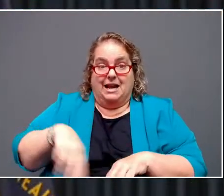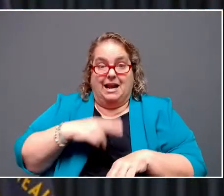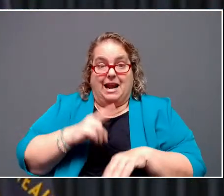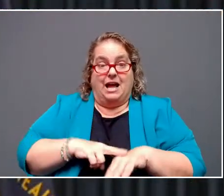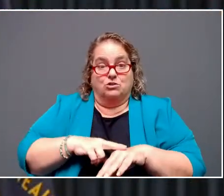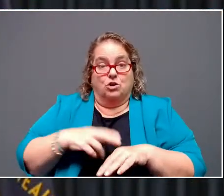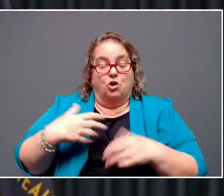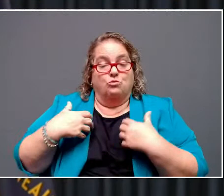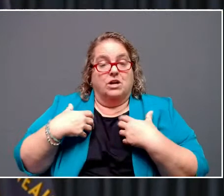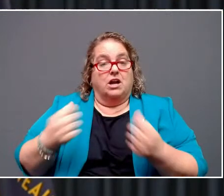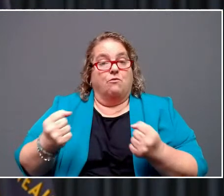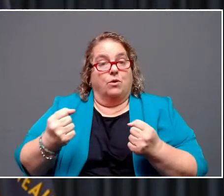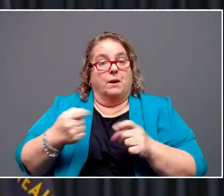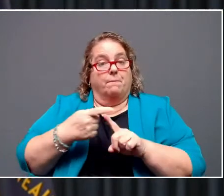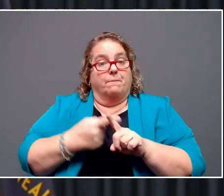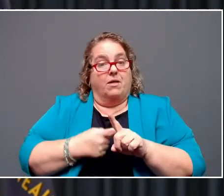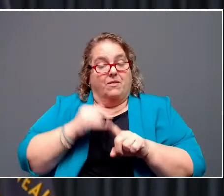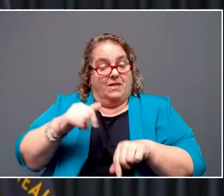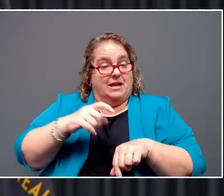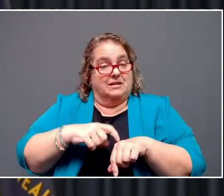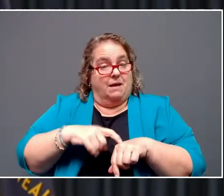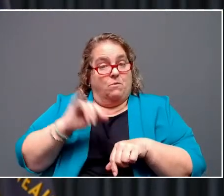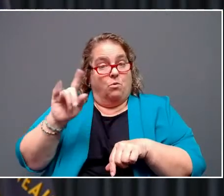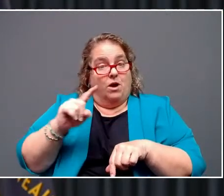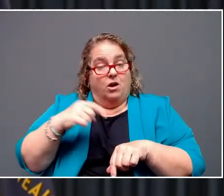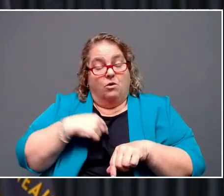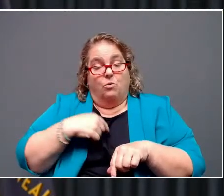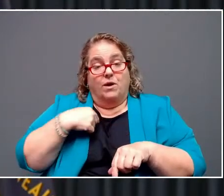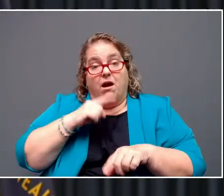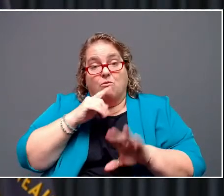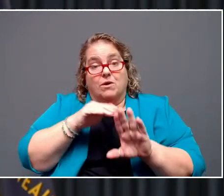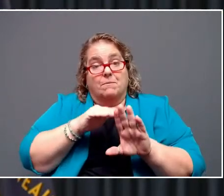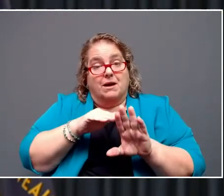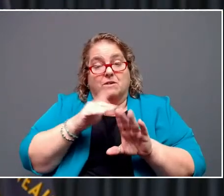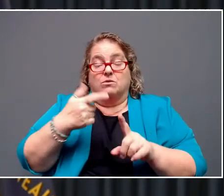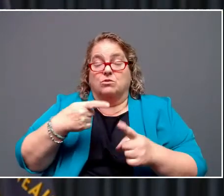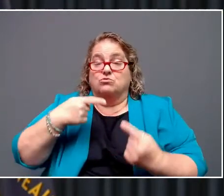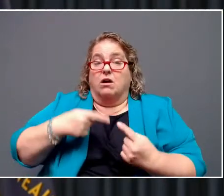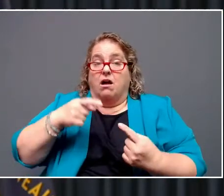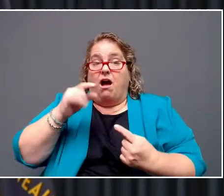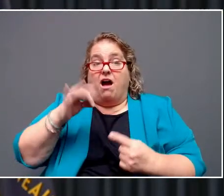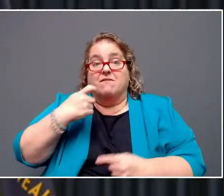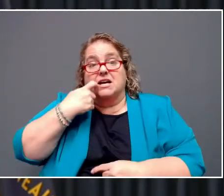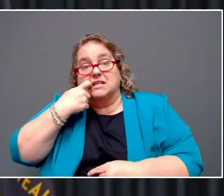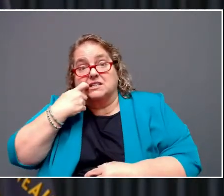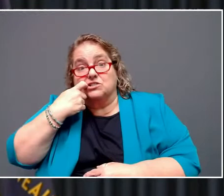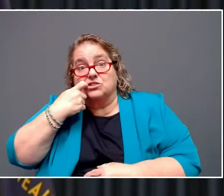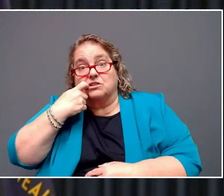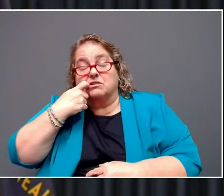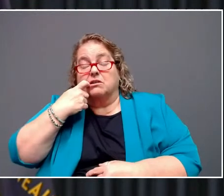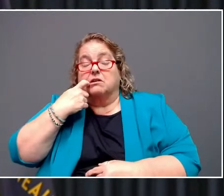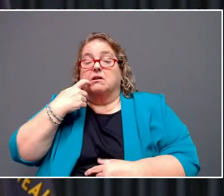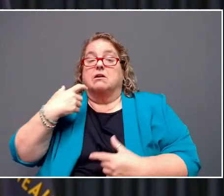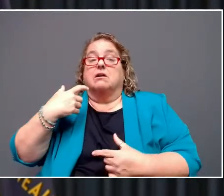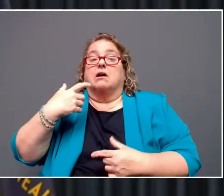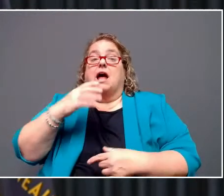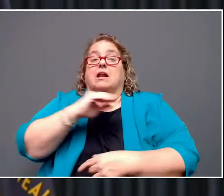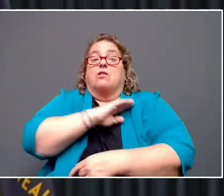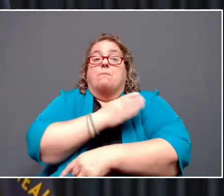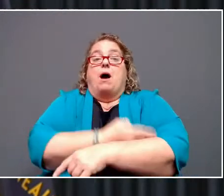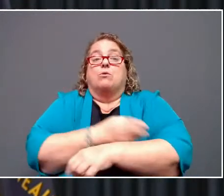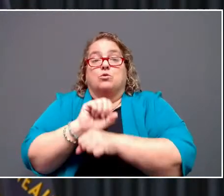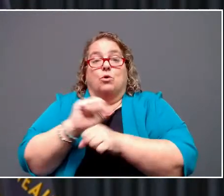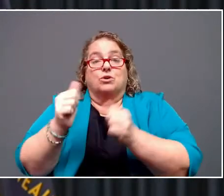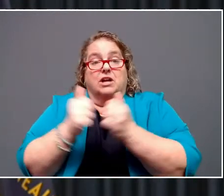time when we're reminded not only of the struggles of addiction, but also the power that we have to work together to address it. My